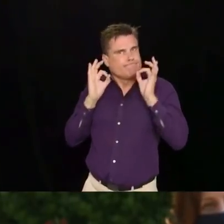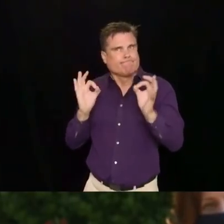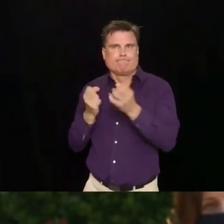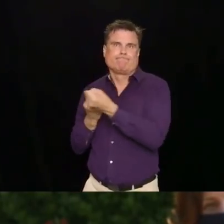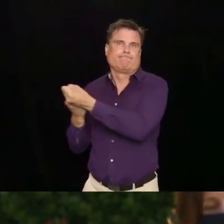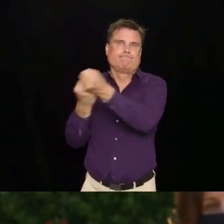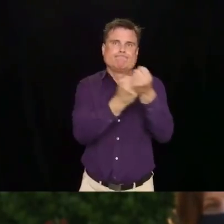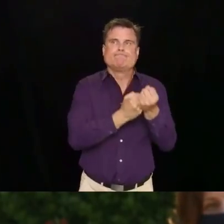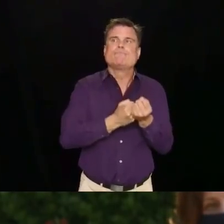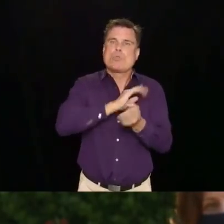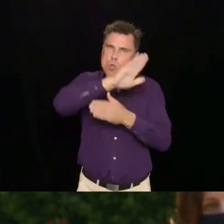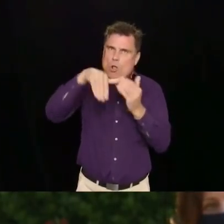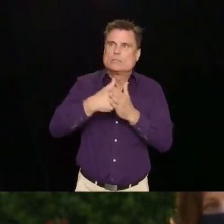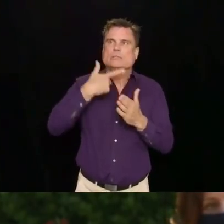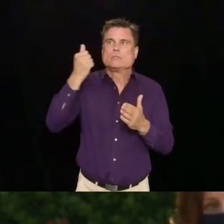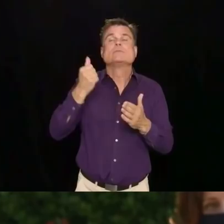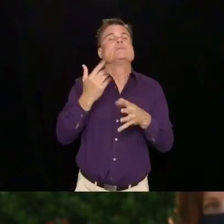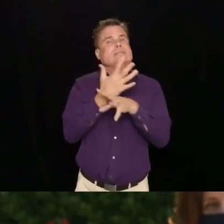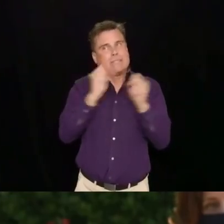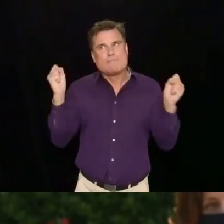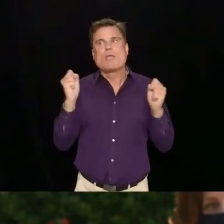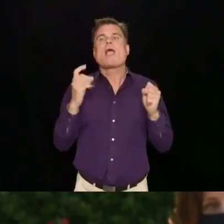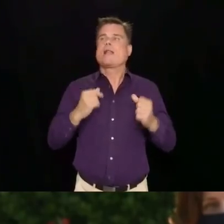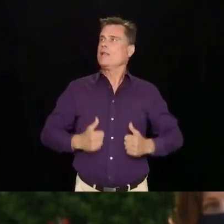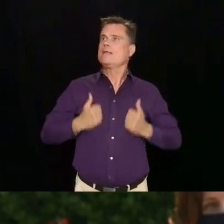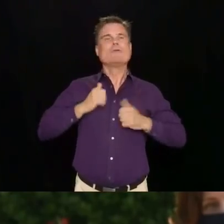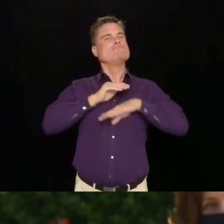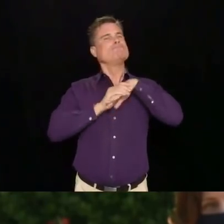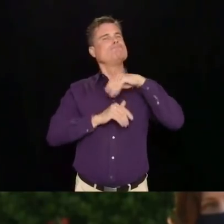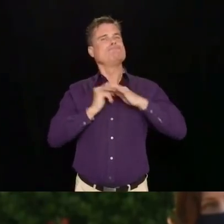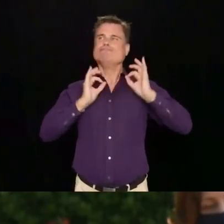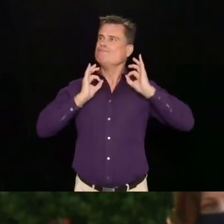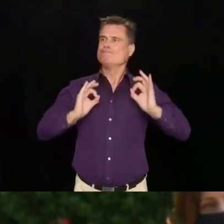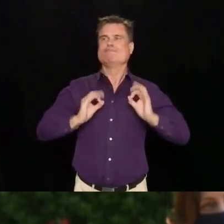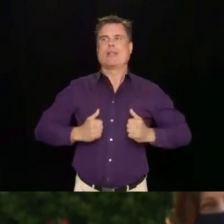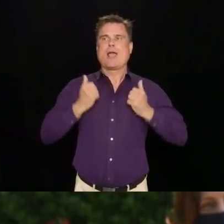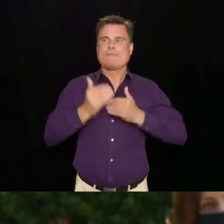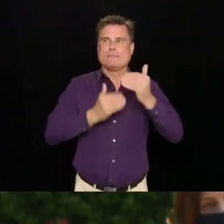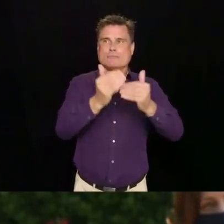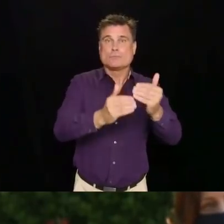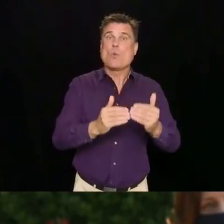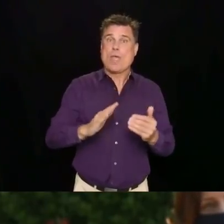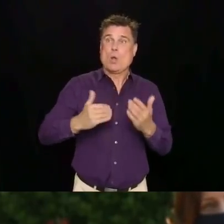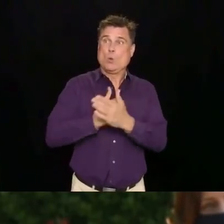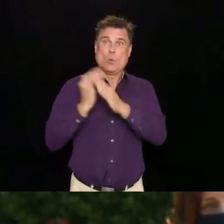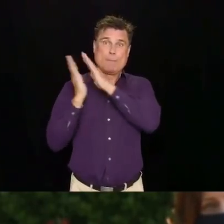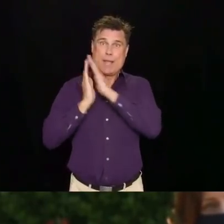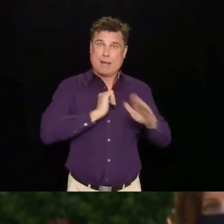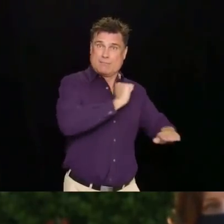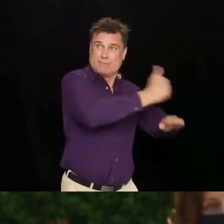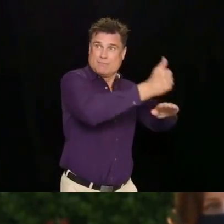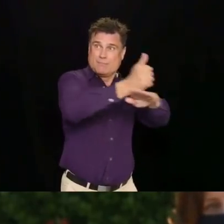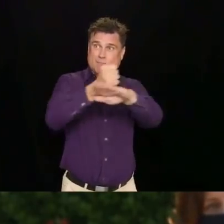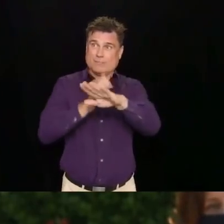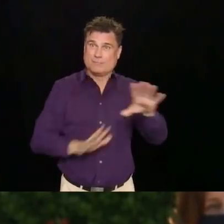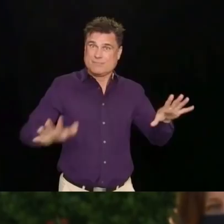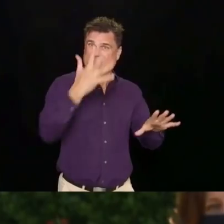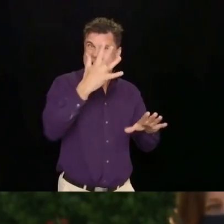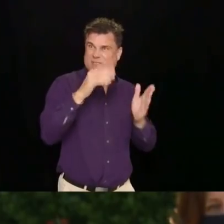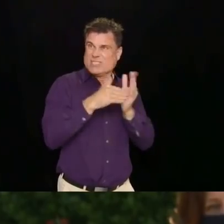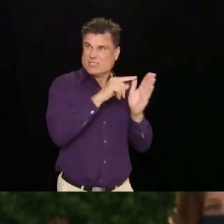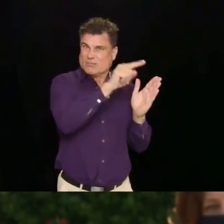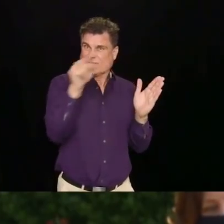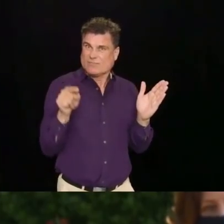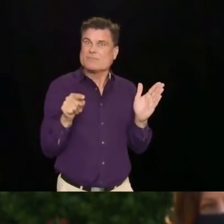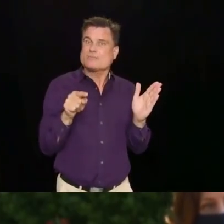kept safe in that, but that we live well. And having new long-term care beds, a significant number in the Interior Health Authority, is going to make a